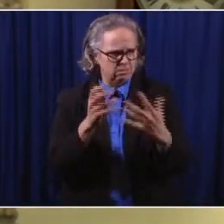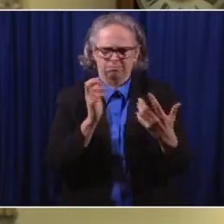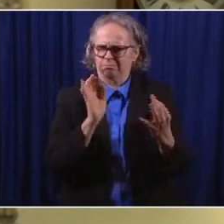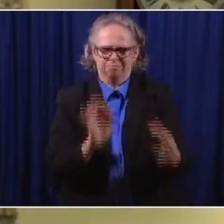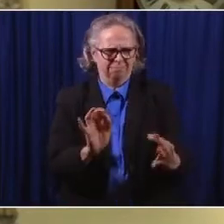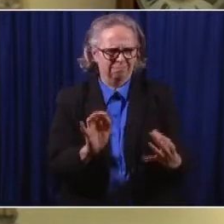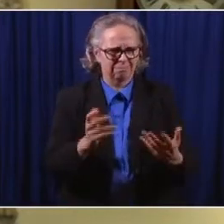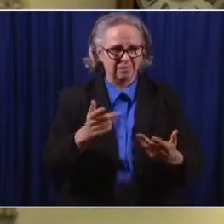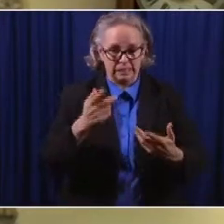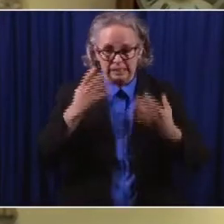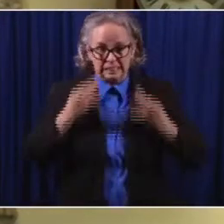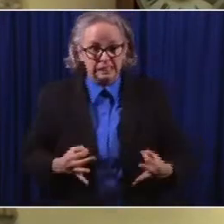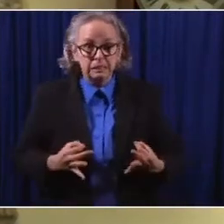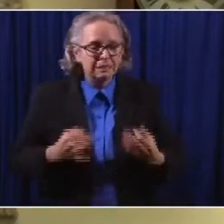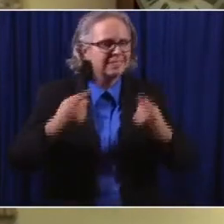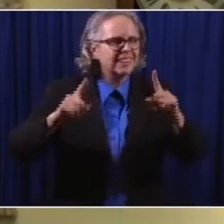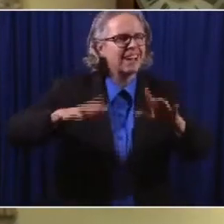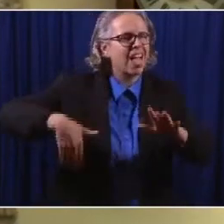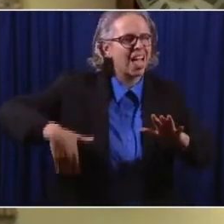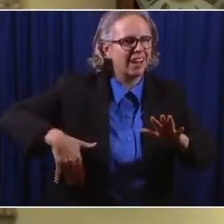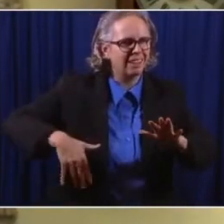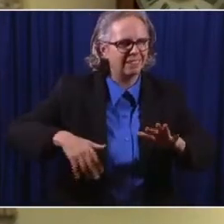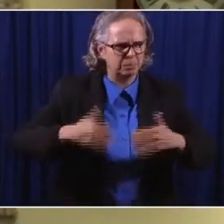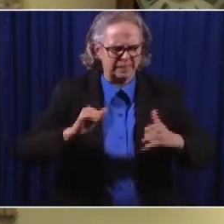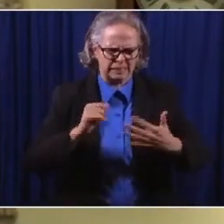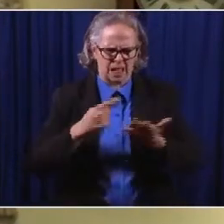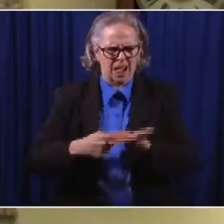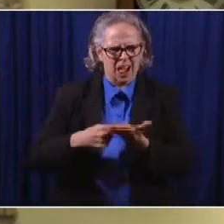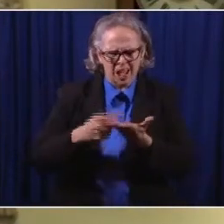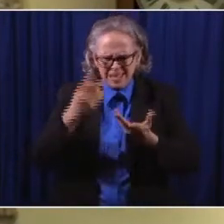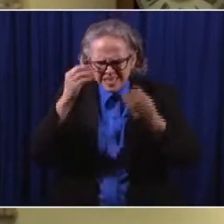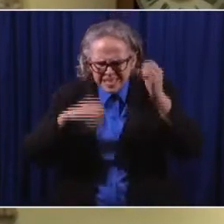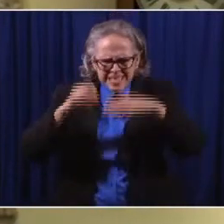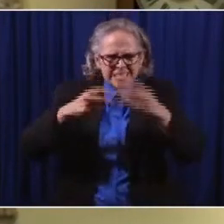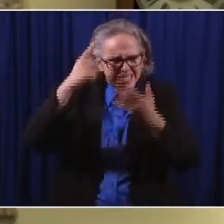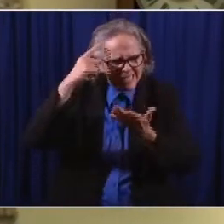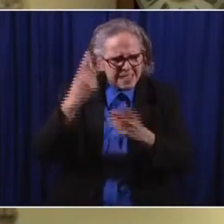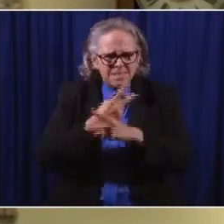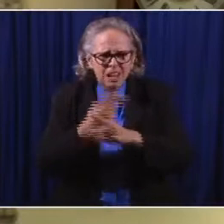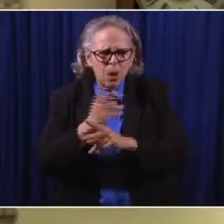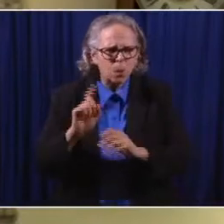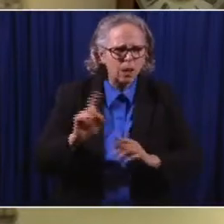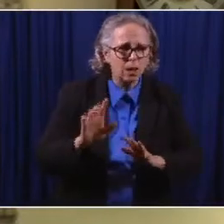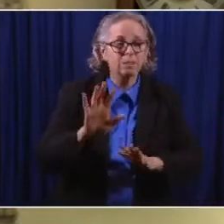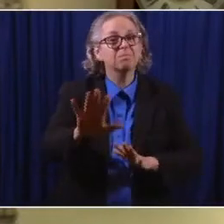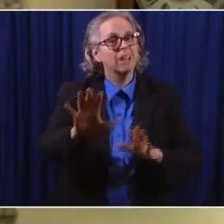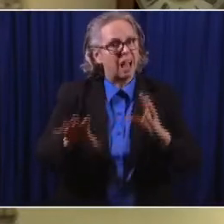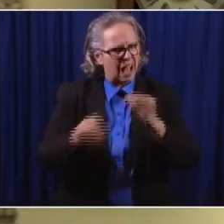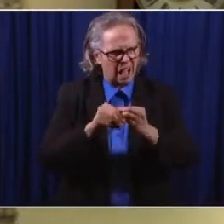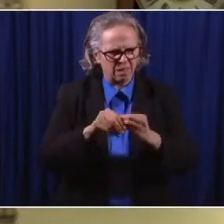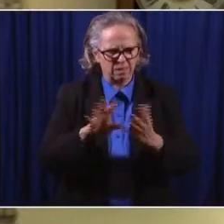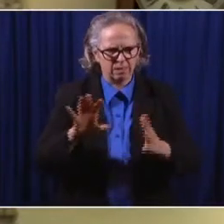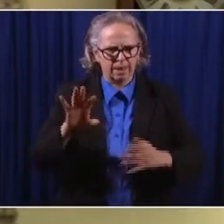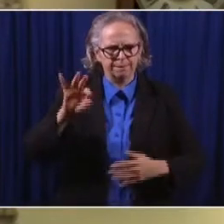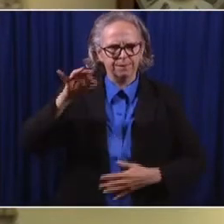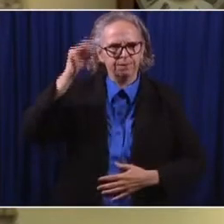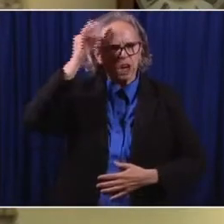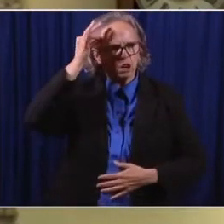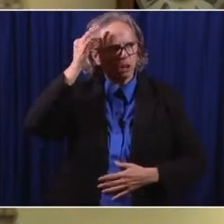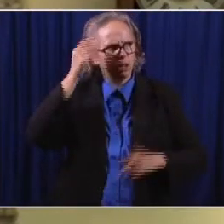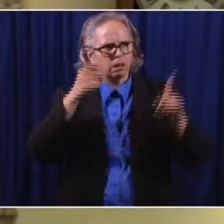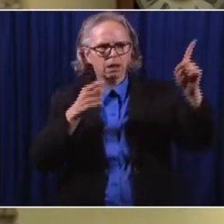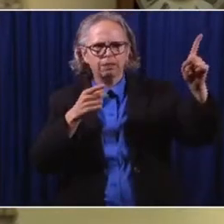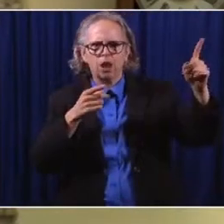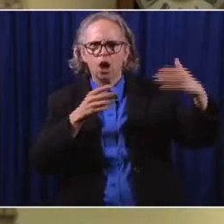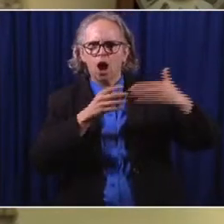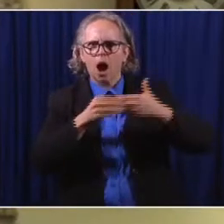exactly where that should be. And again, we're sure that we're going to get guidance from the federal government on that, but we don't want to wait for that. We want